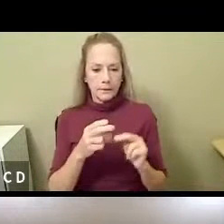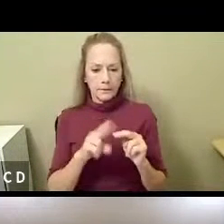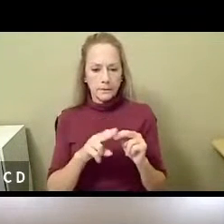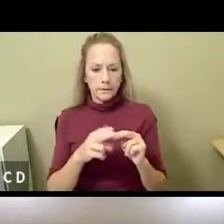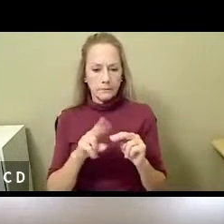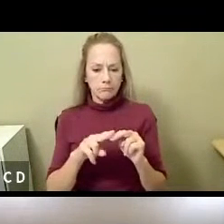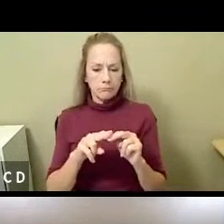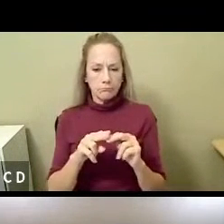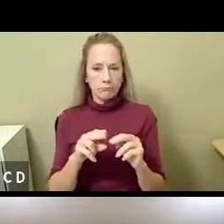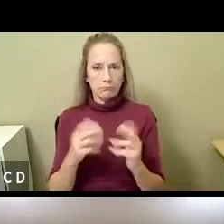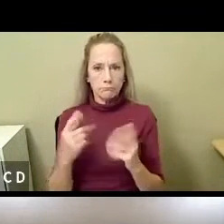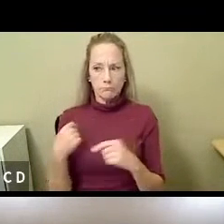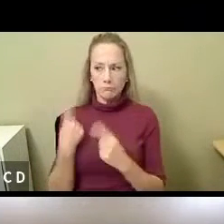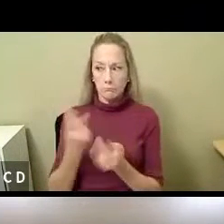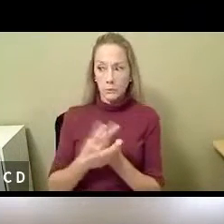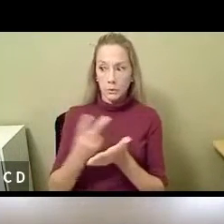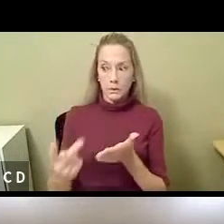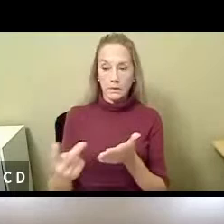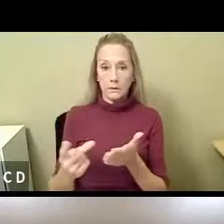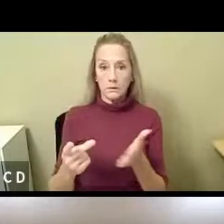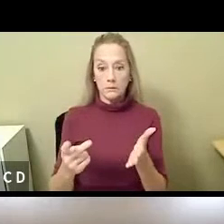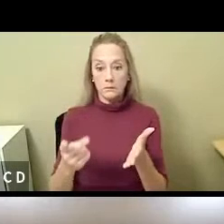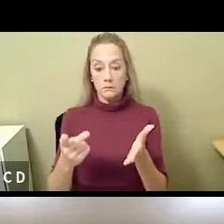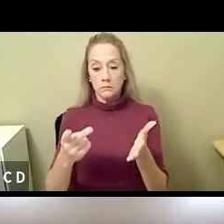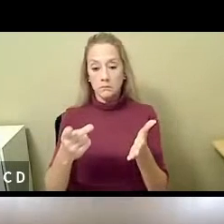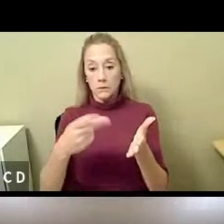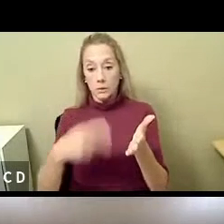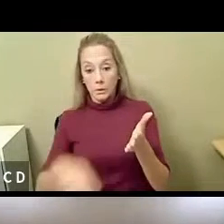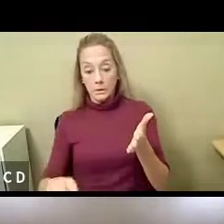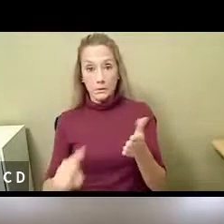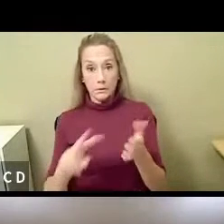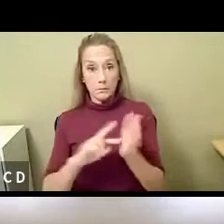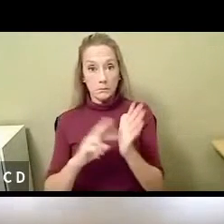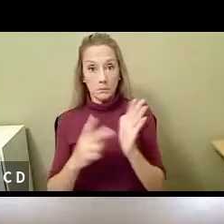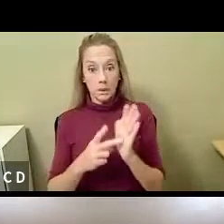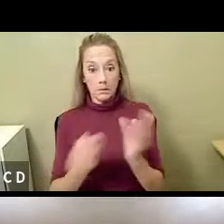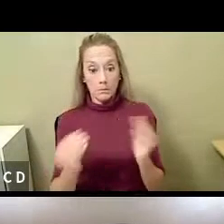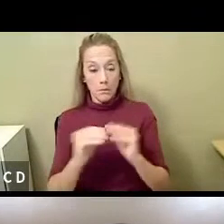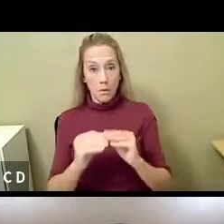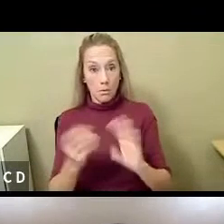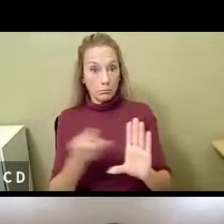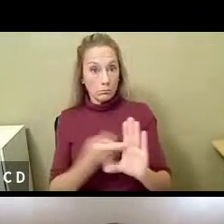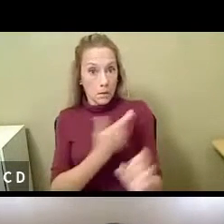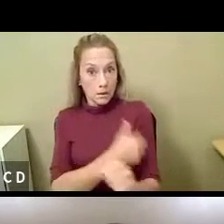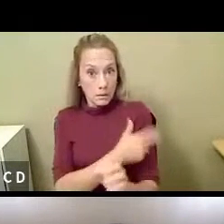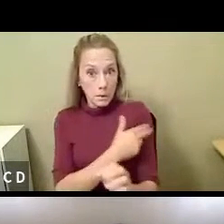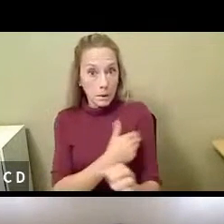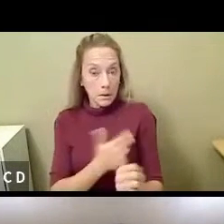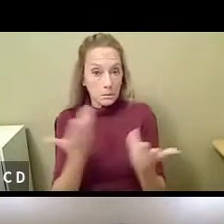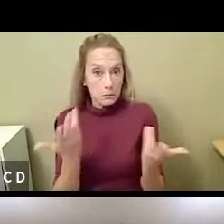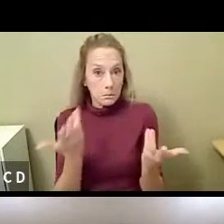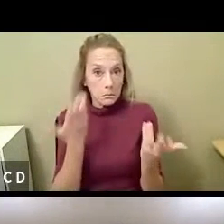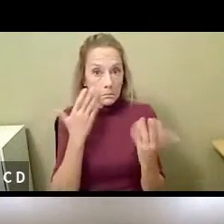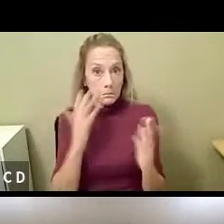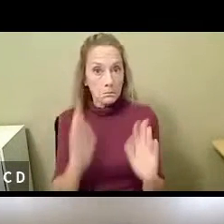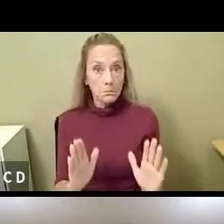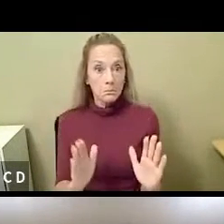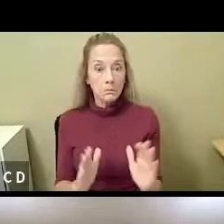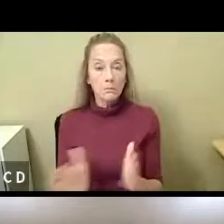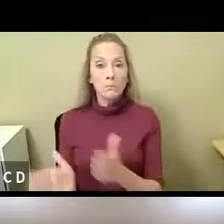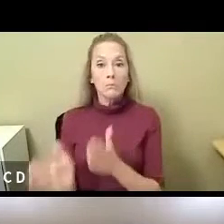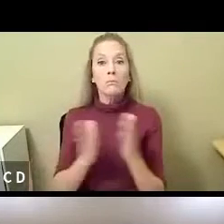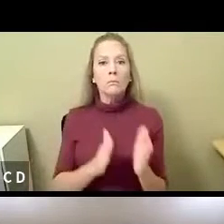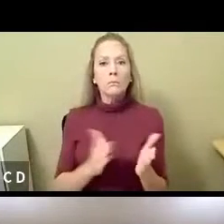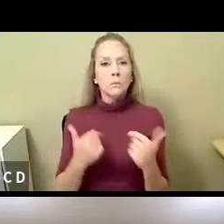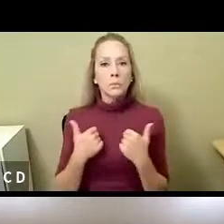3 weeks, are we going to have even more people in the hospital associated with those? And the question is, what are we going